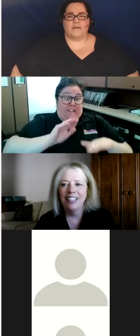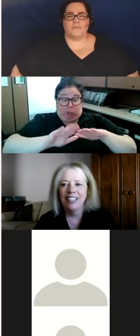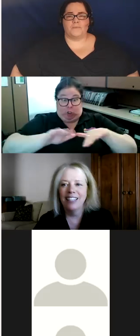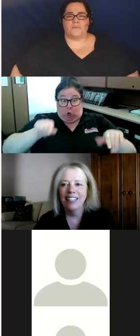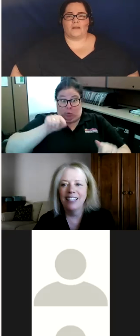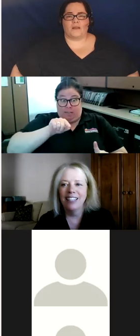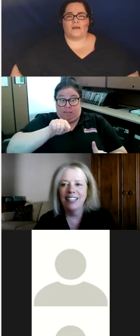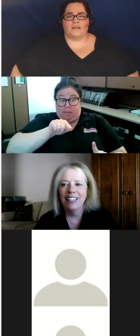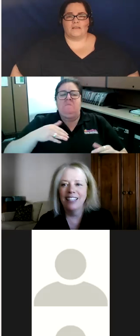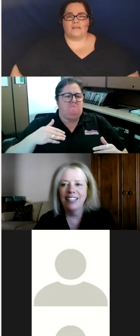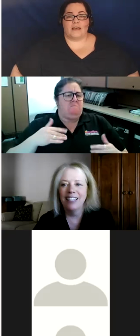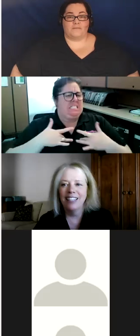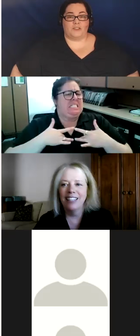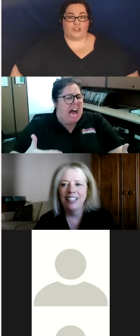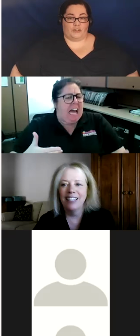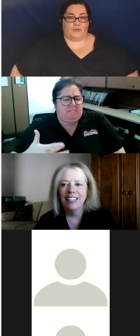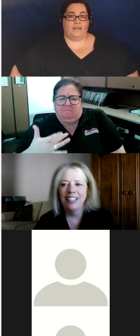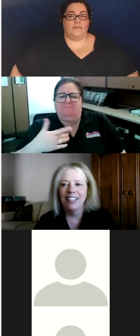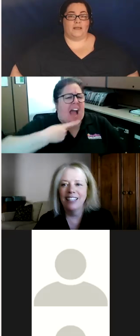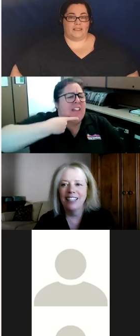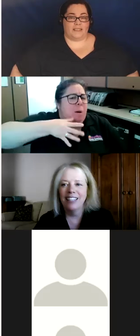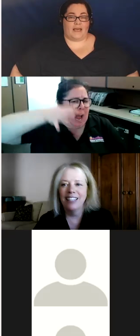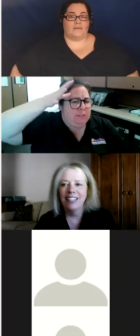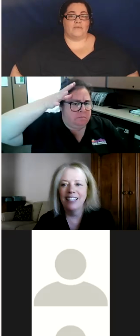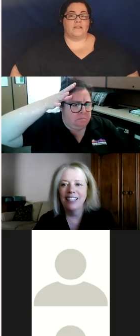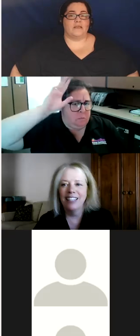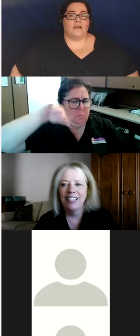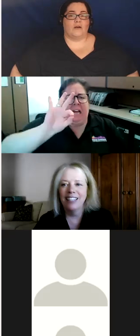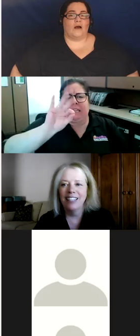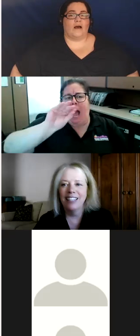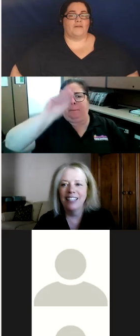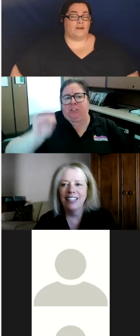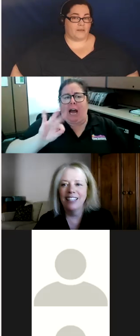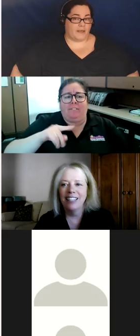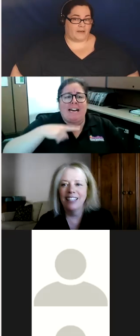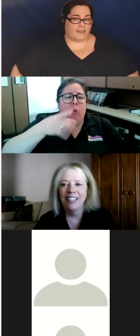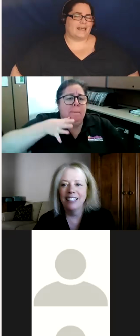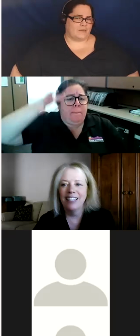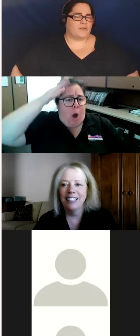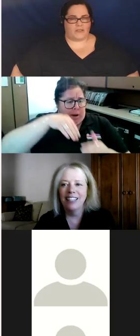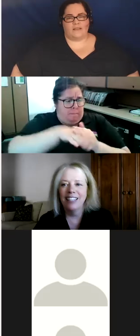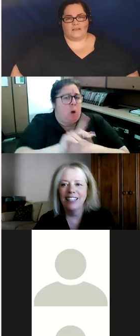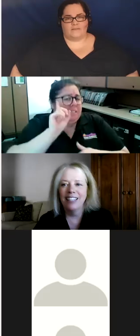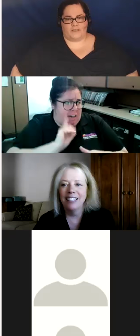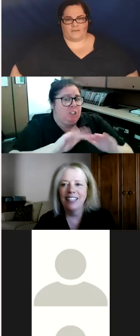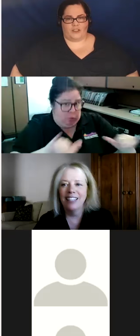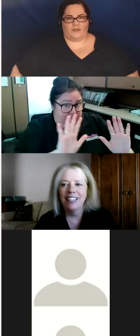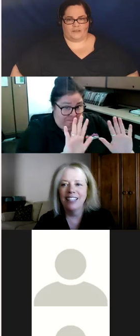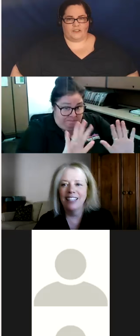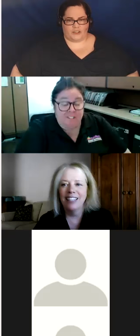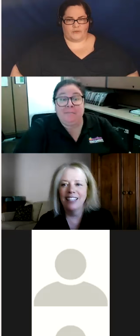trained. Deaf children many times have hearing parents. 90% of